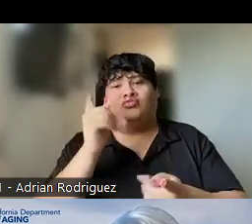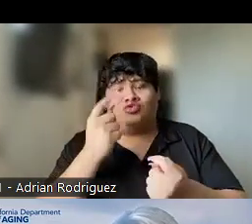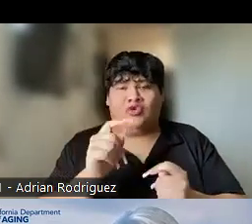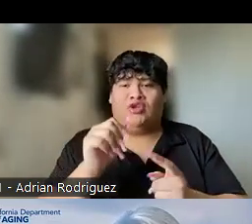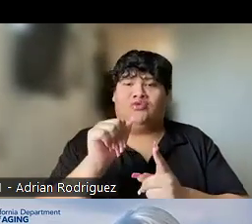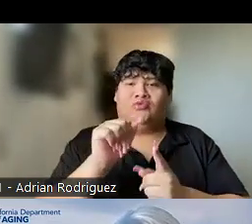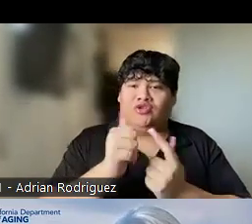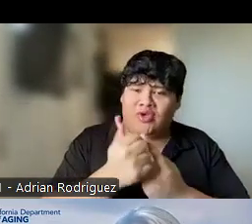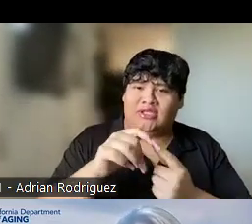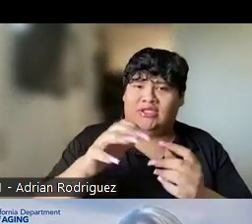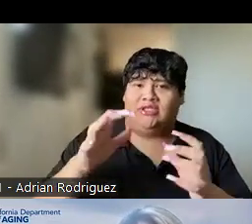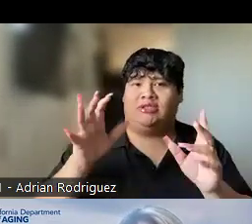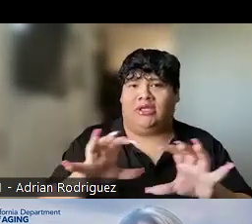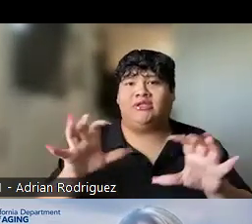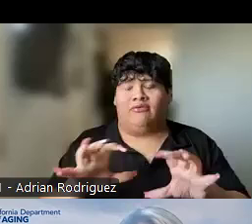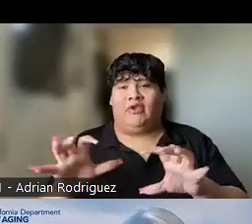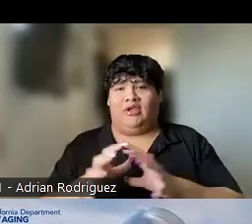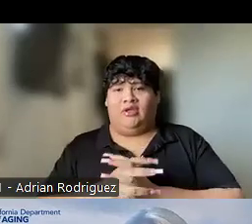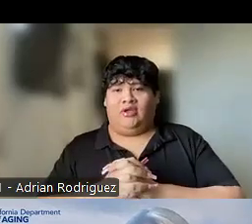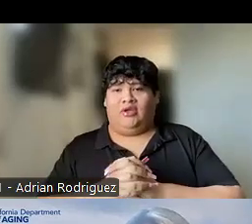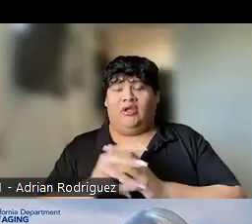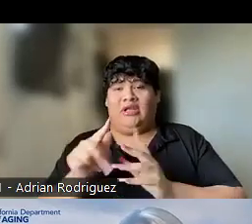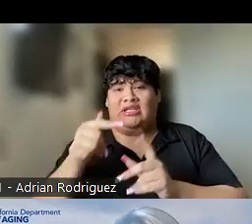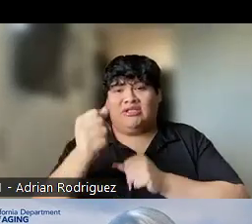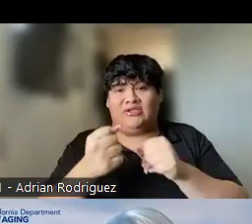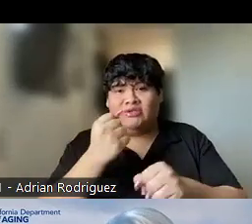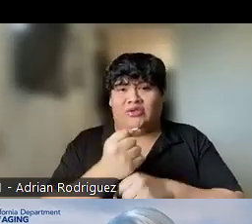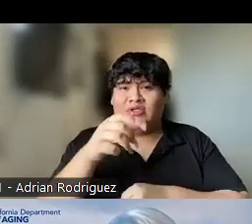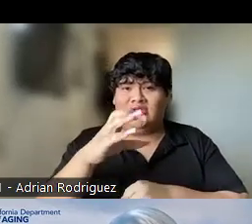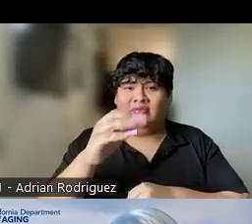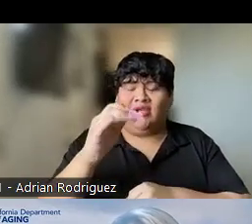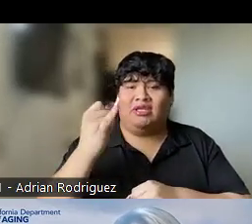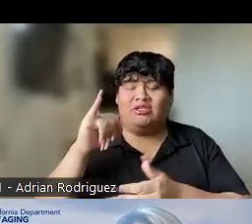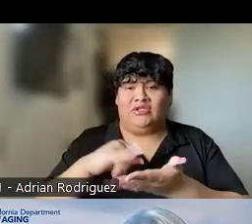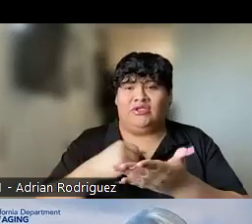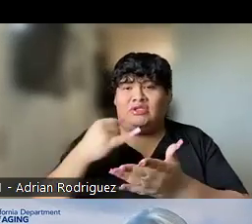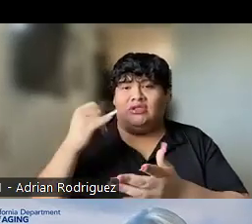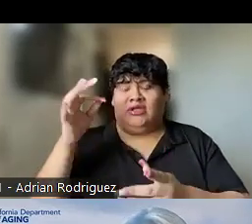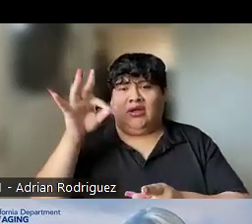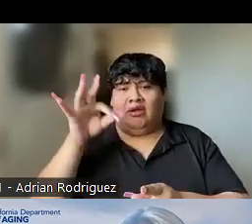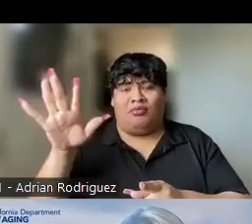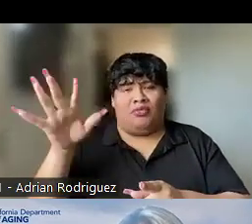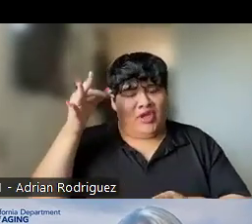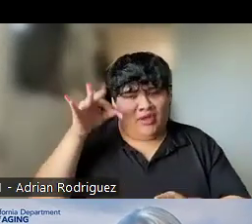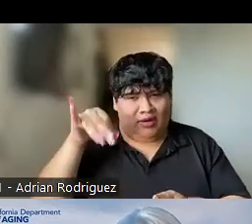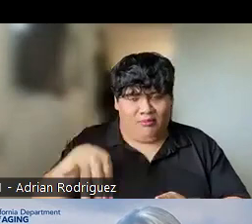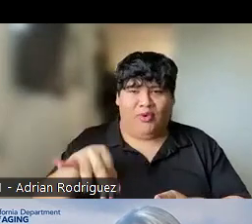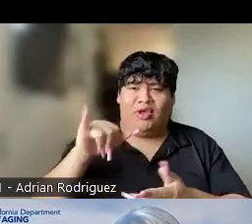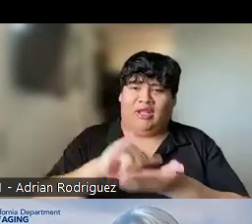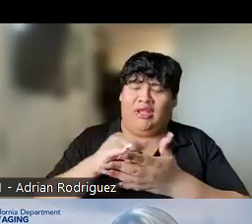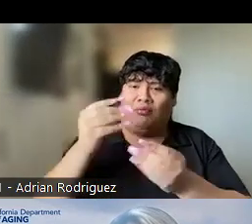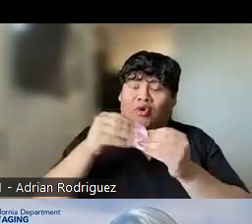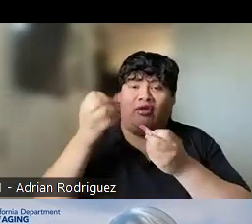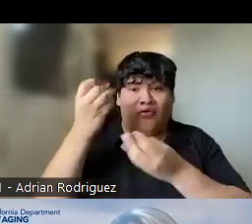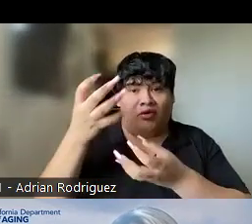in those communities. This year, CDA provided input to the Department of Healthcare Access and Information as